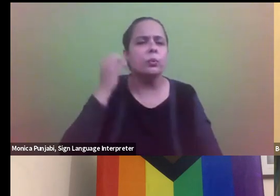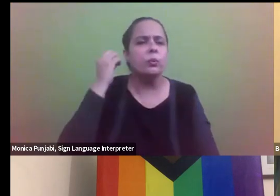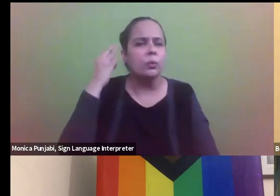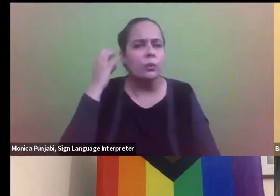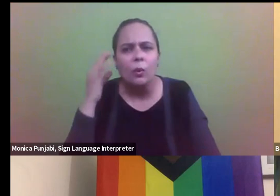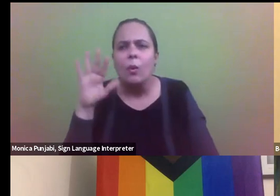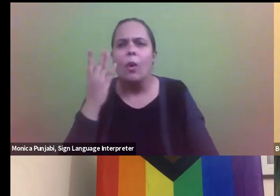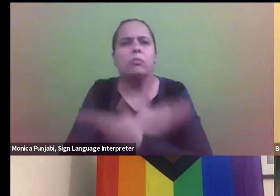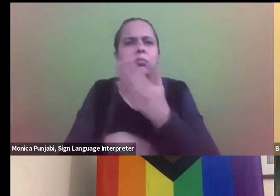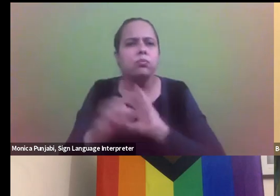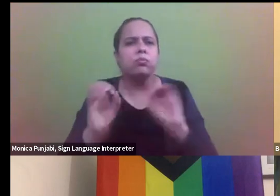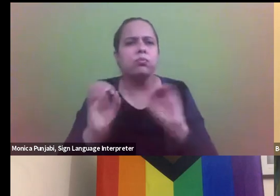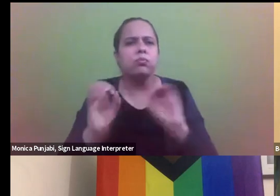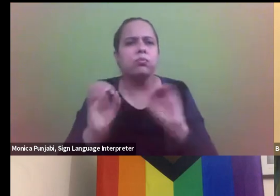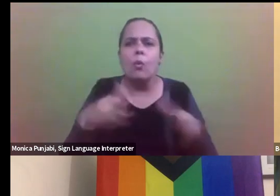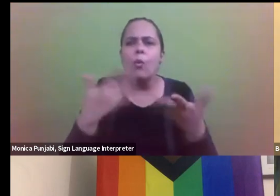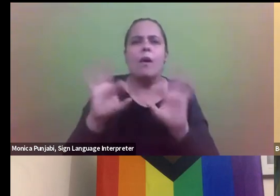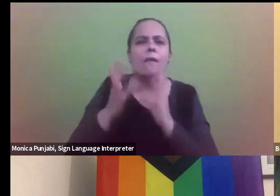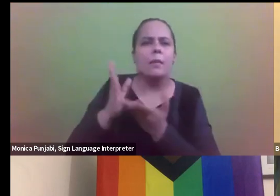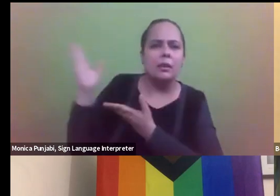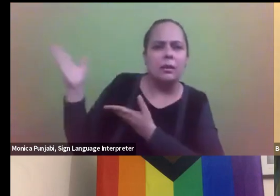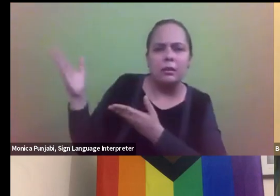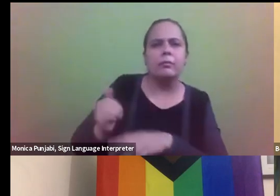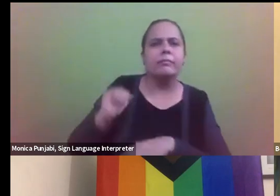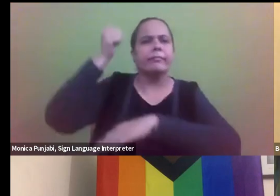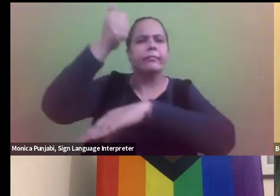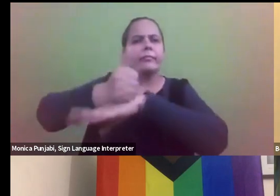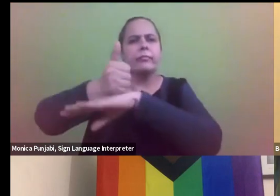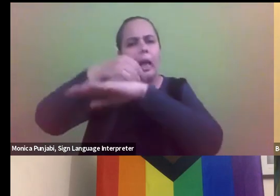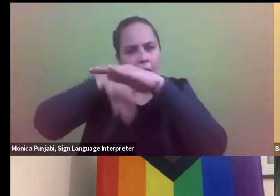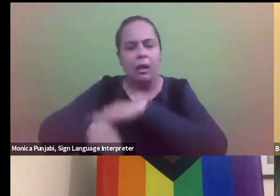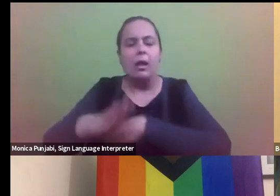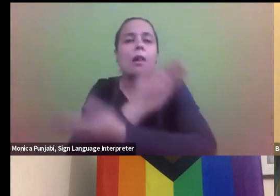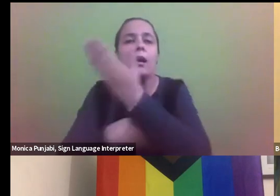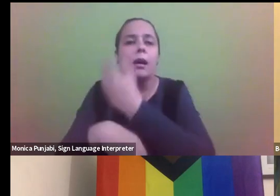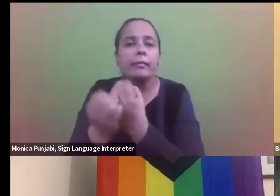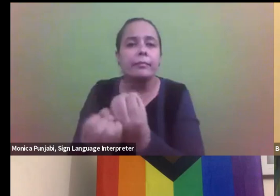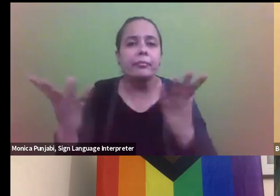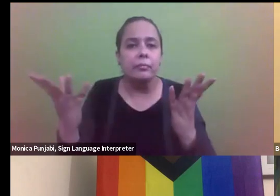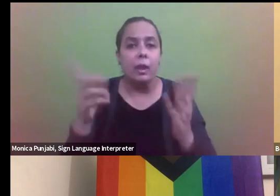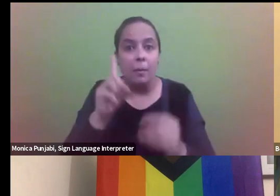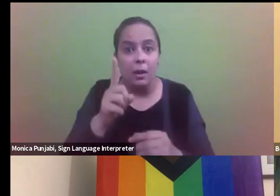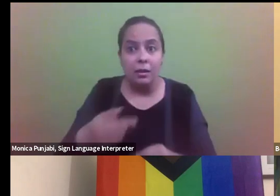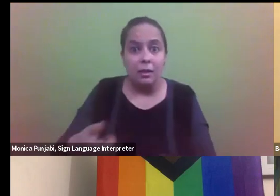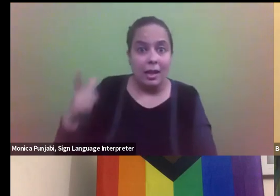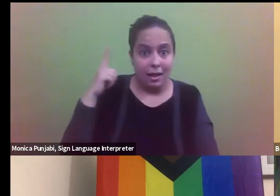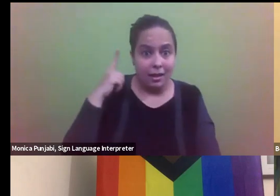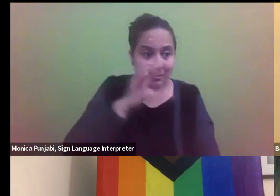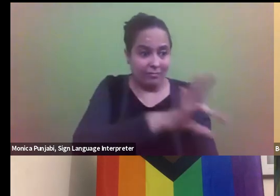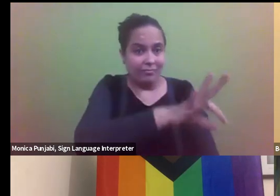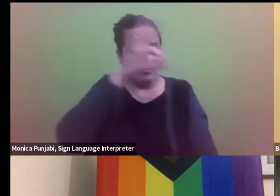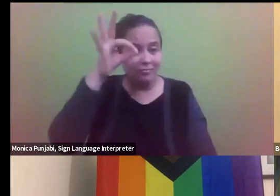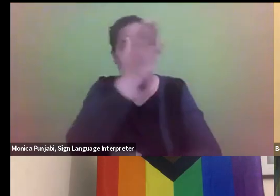they're led by family members, caregivers of people with disabilities. So there is a lack of representation in terms